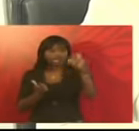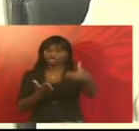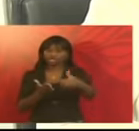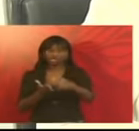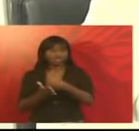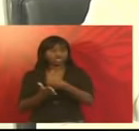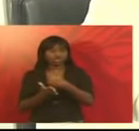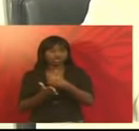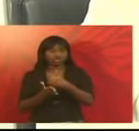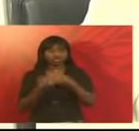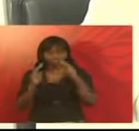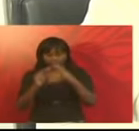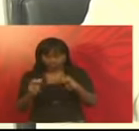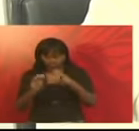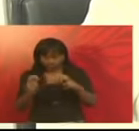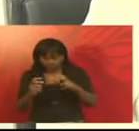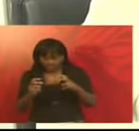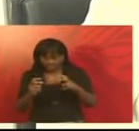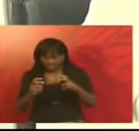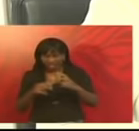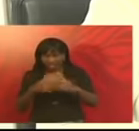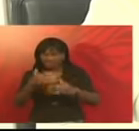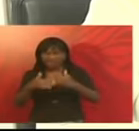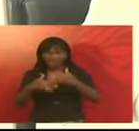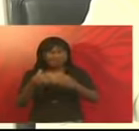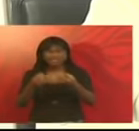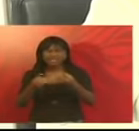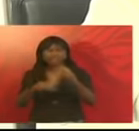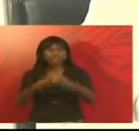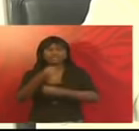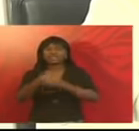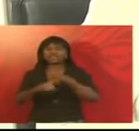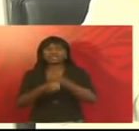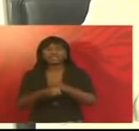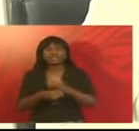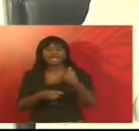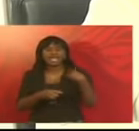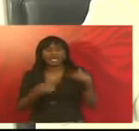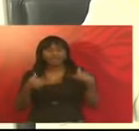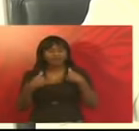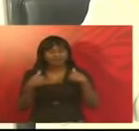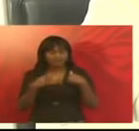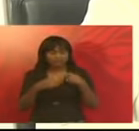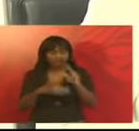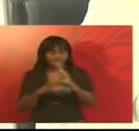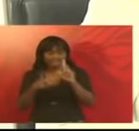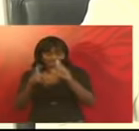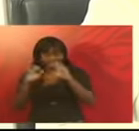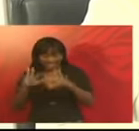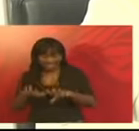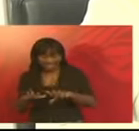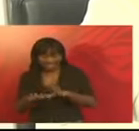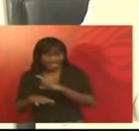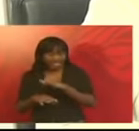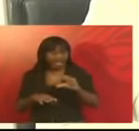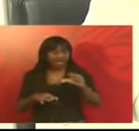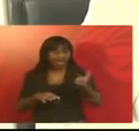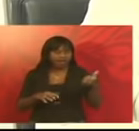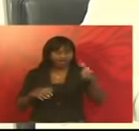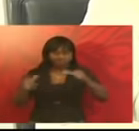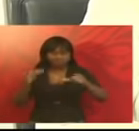been studied quite extensively for a number of years. There have been animal models and all the scientific